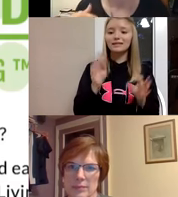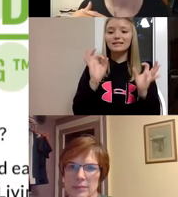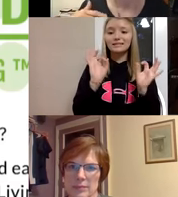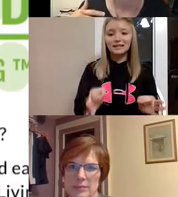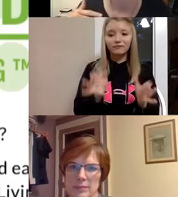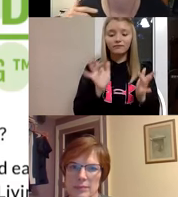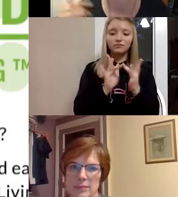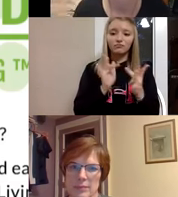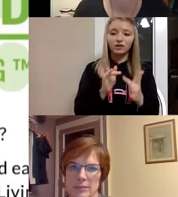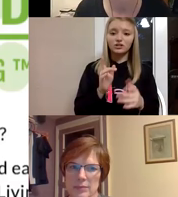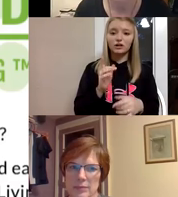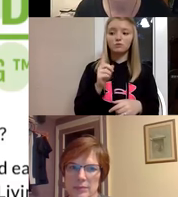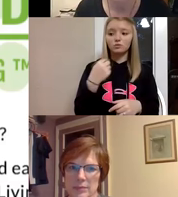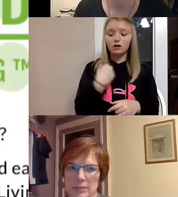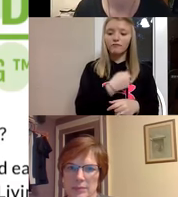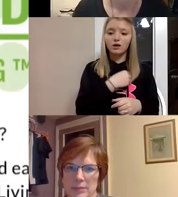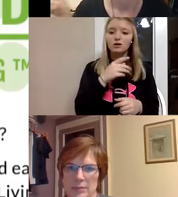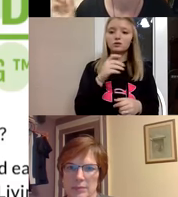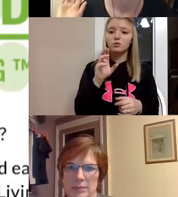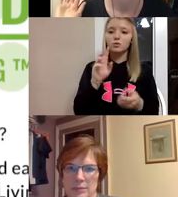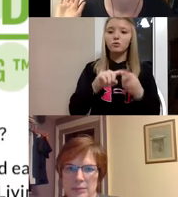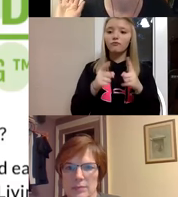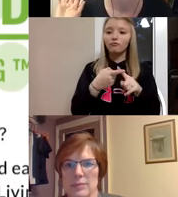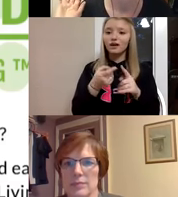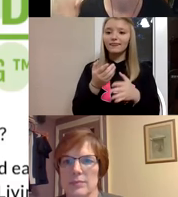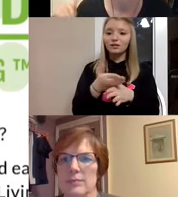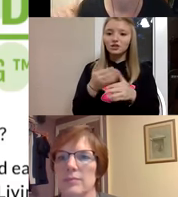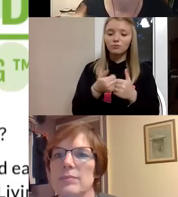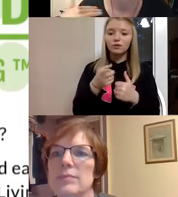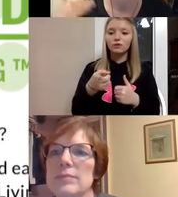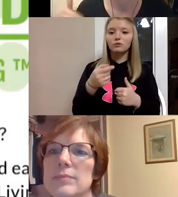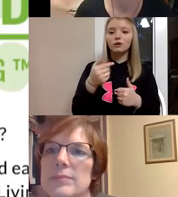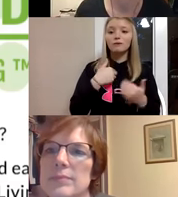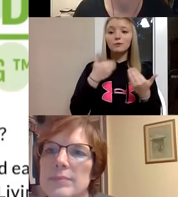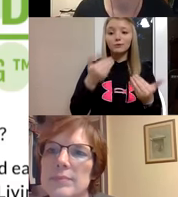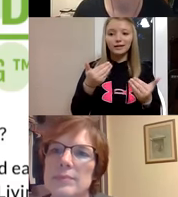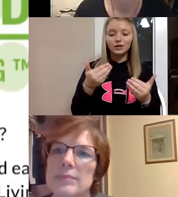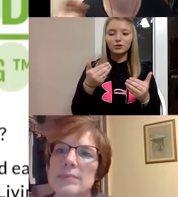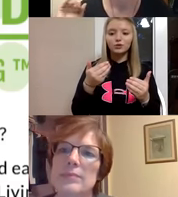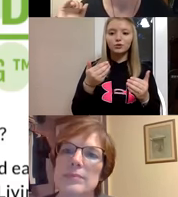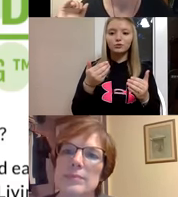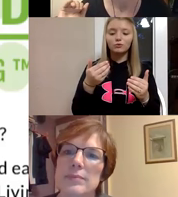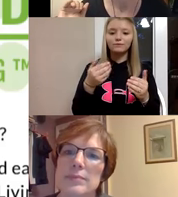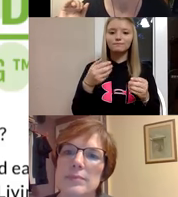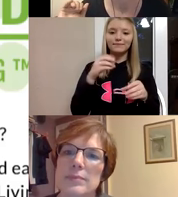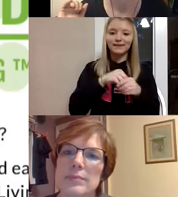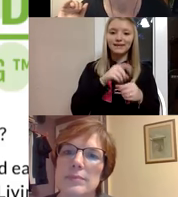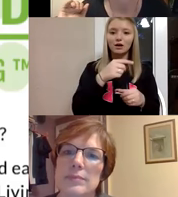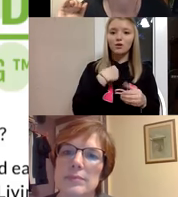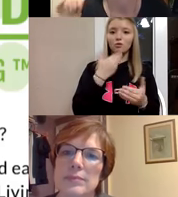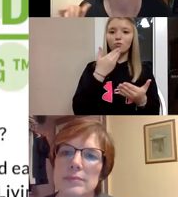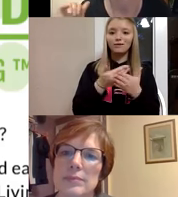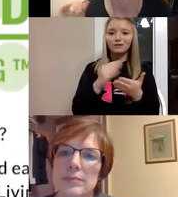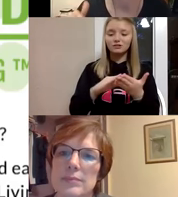us or reach out to the friend that shared with you, and we will get you plugged into our wellness community online and to help you